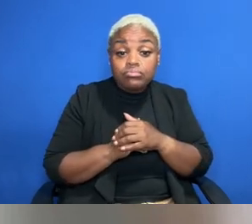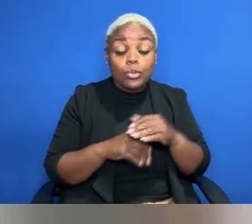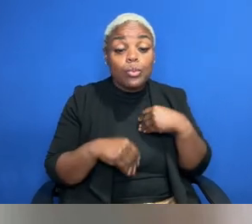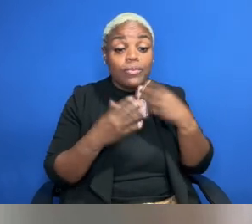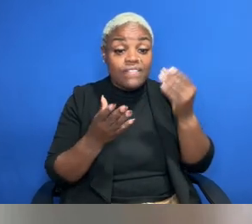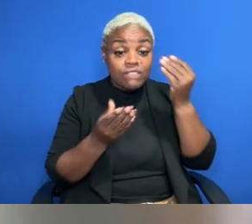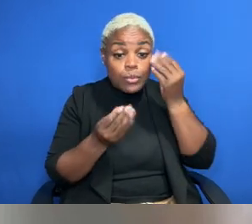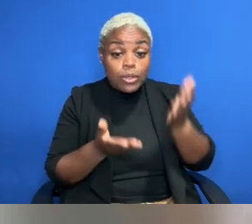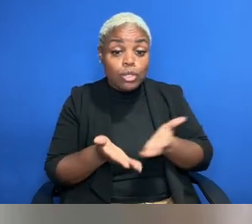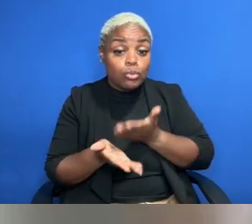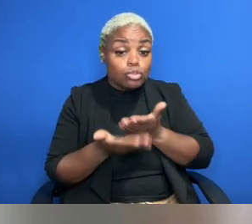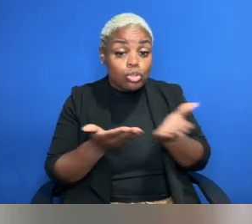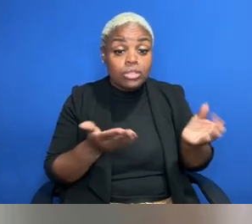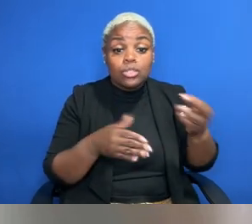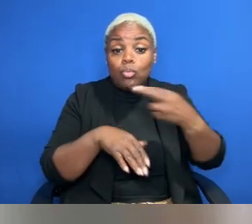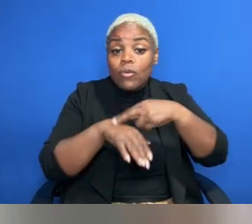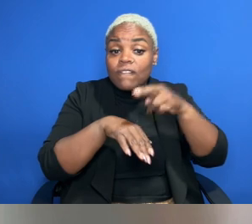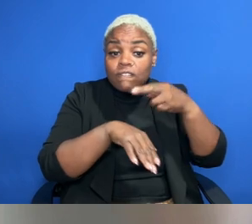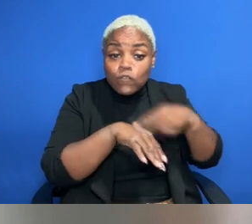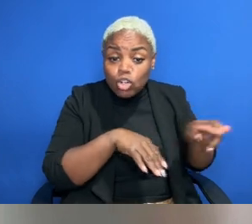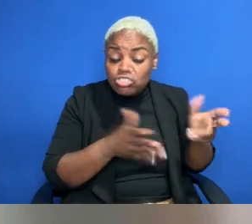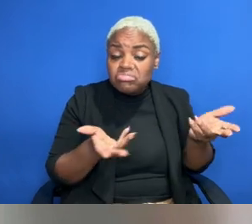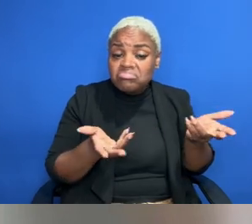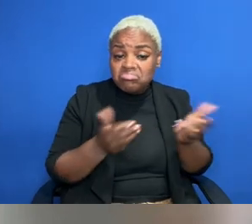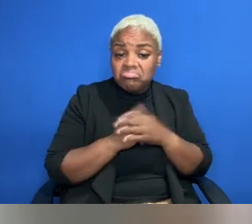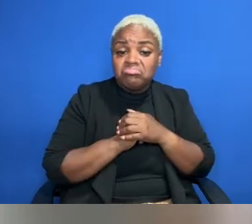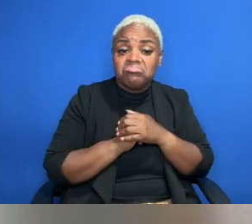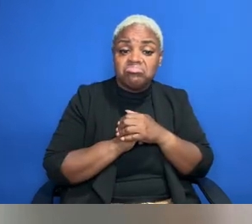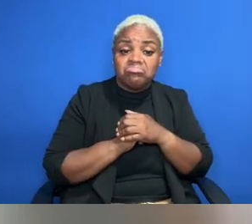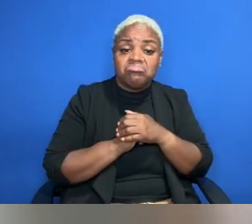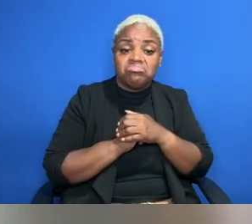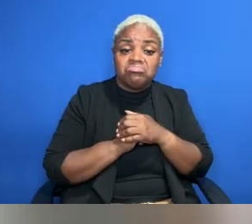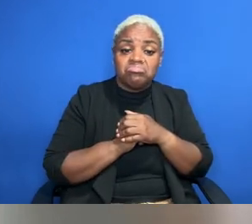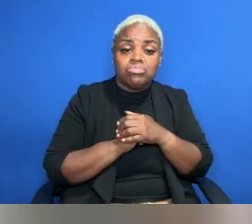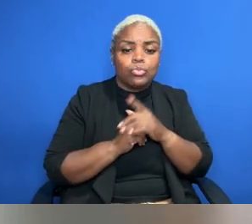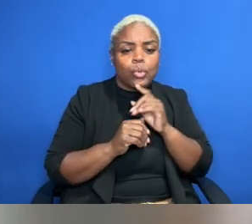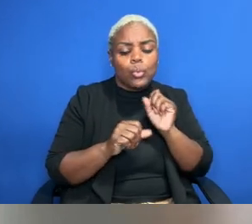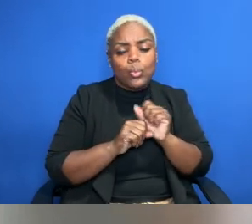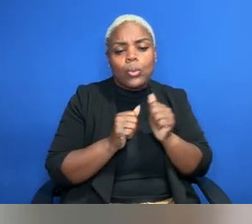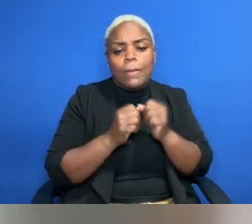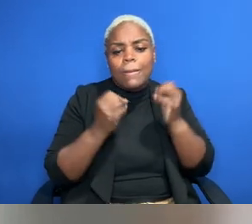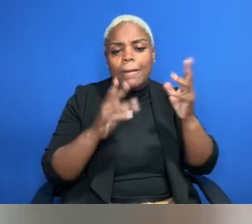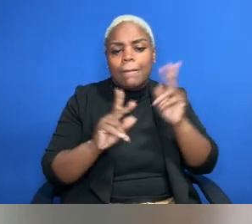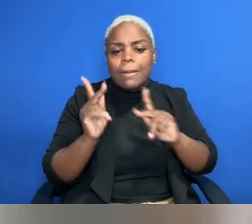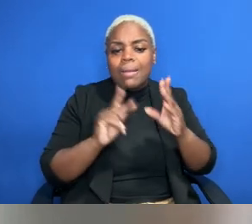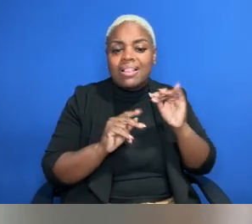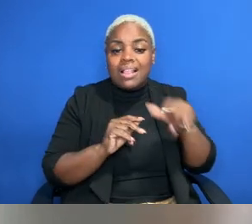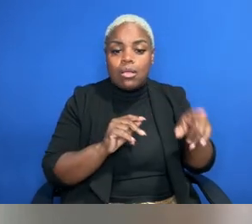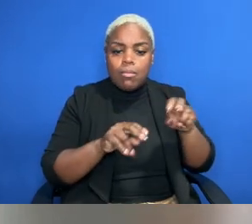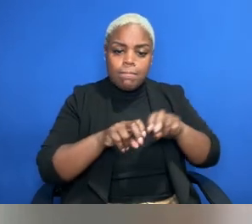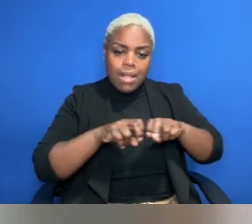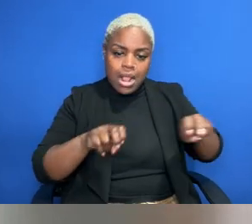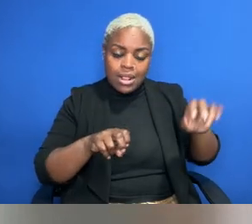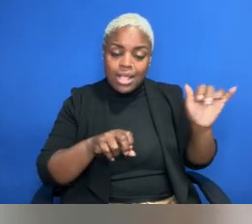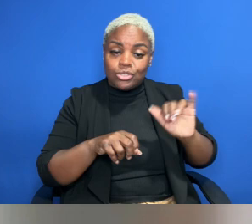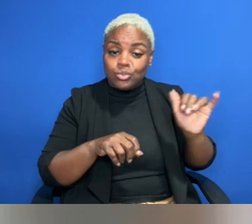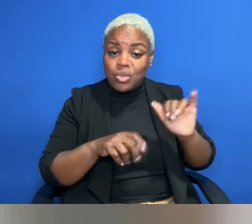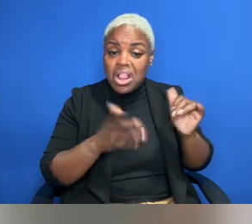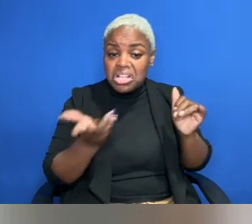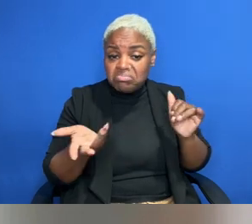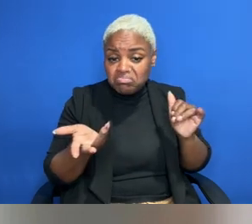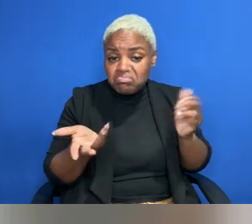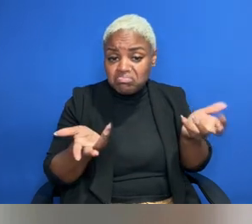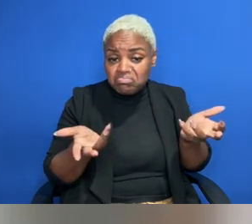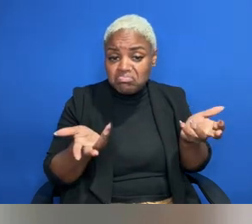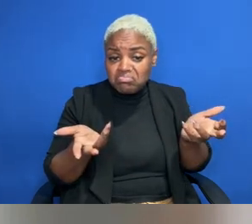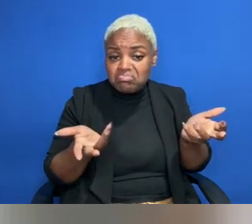well. But we provide information, resources, referrals. We work with so many people that are